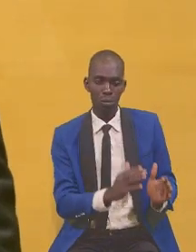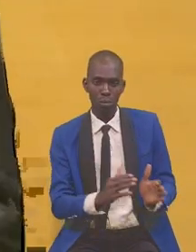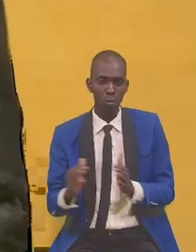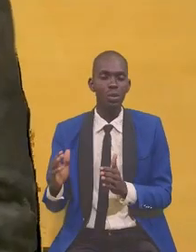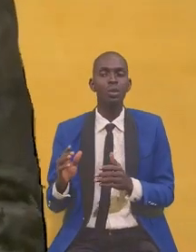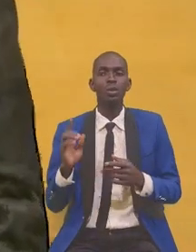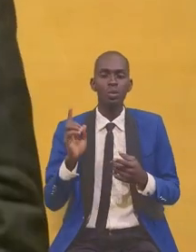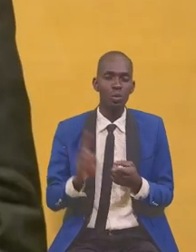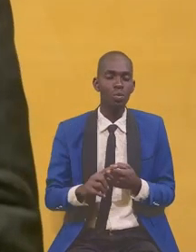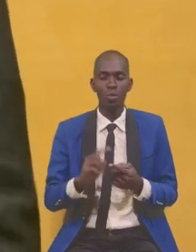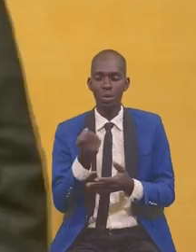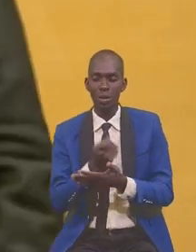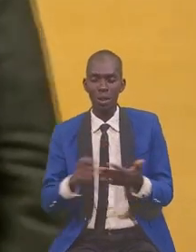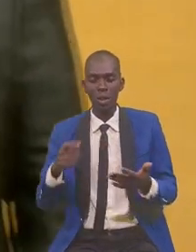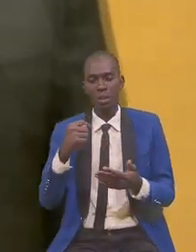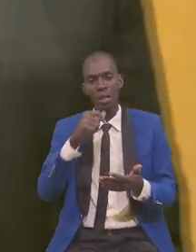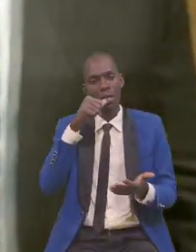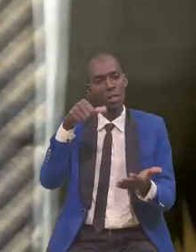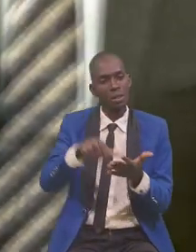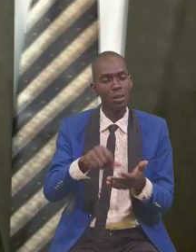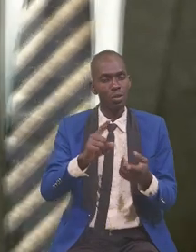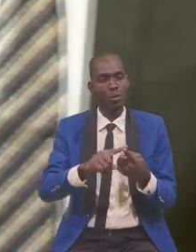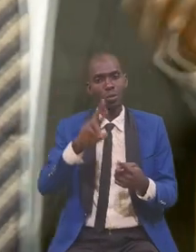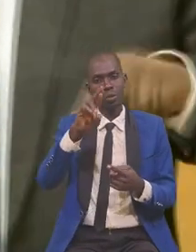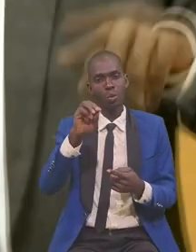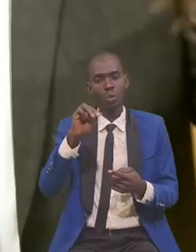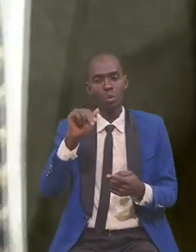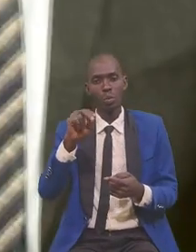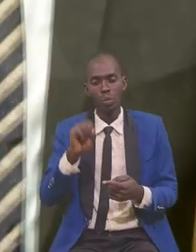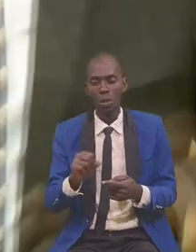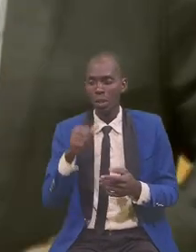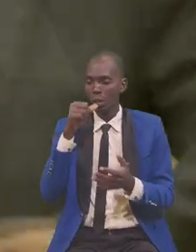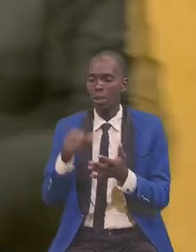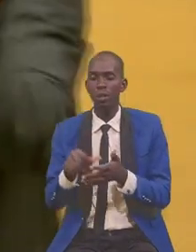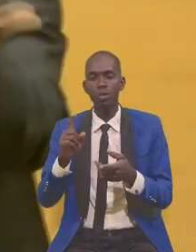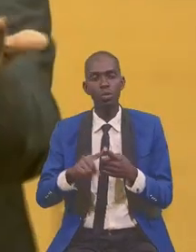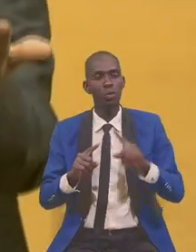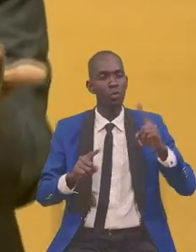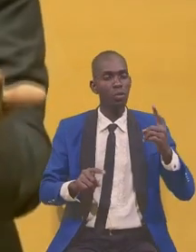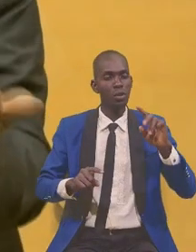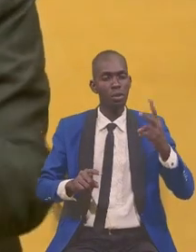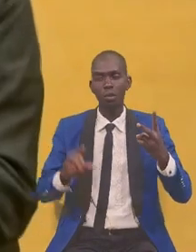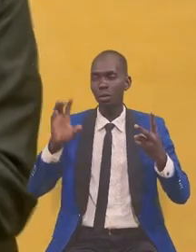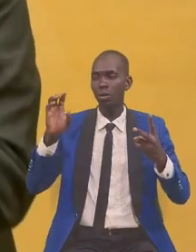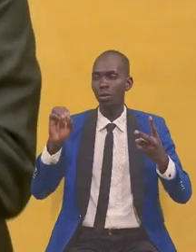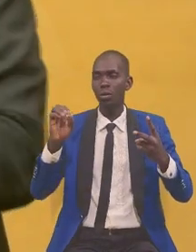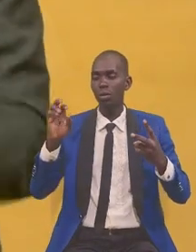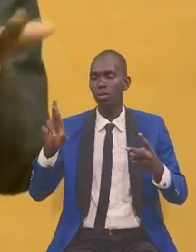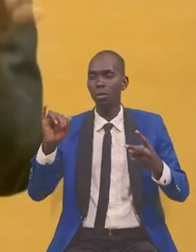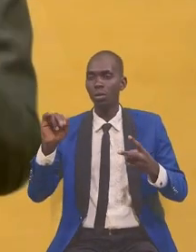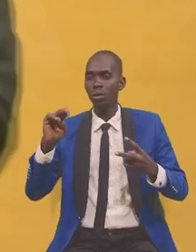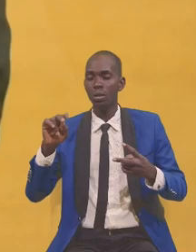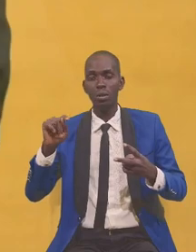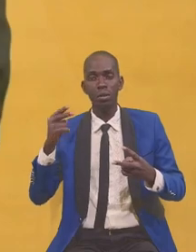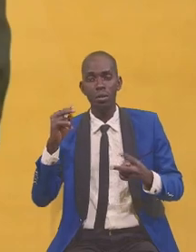Write the epistle to the Romans. He'll write the epistle to the 1 Corinthians, 2 Corinthians. He'll write the epistle to the Galatians.